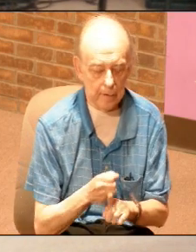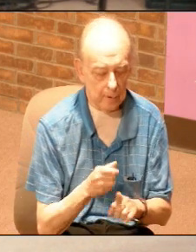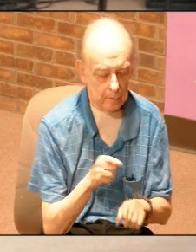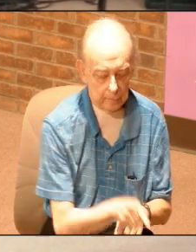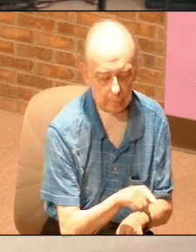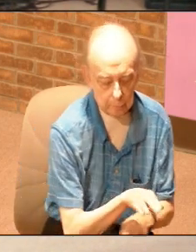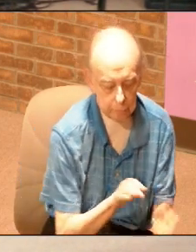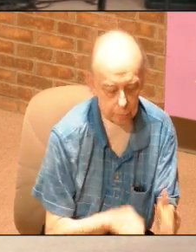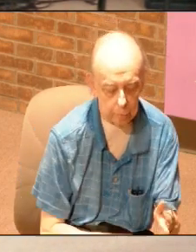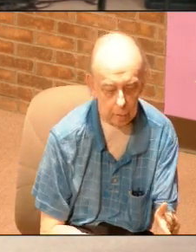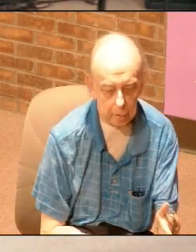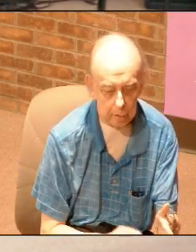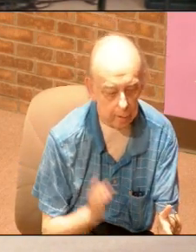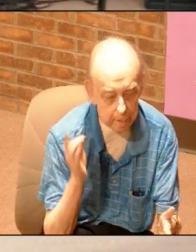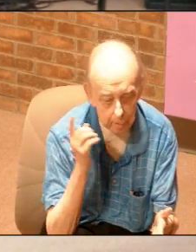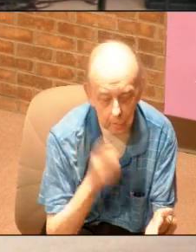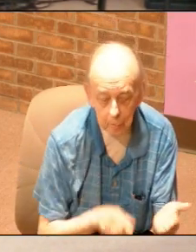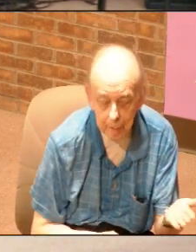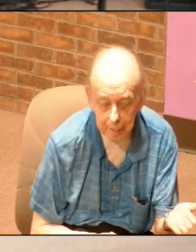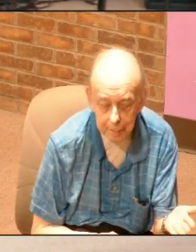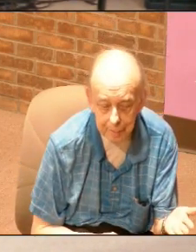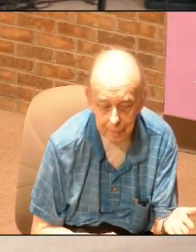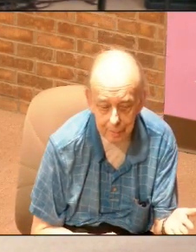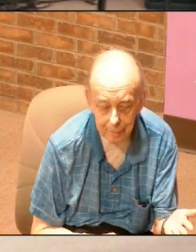one. And guess what happened?